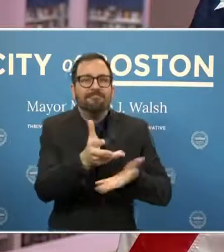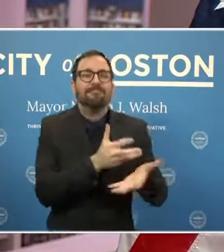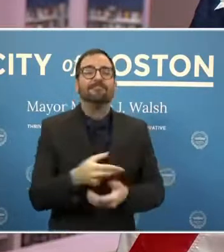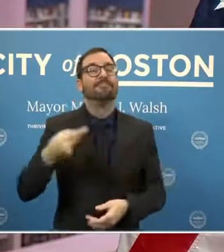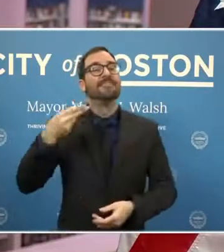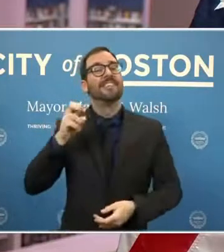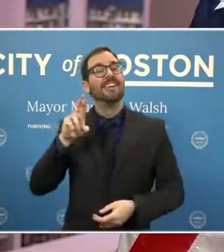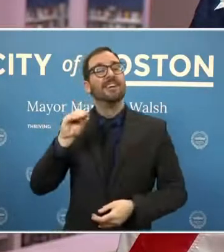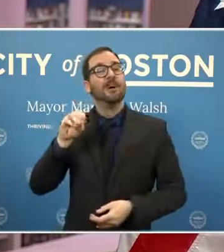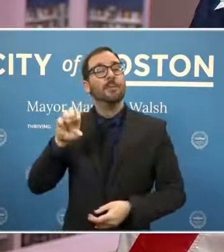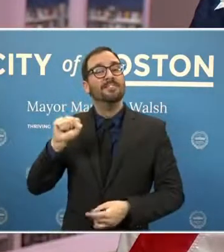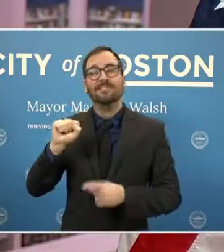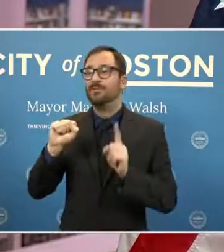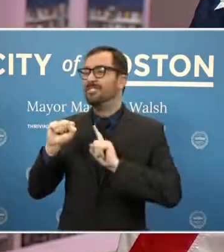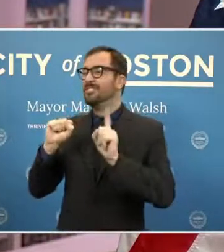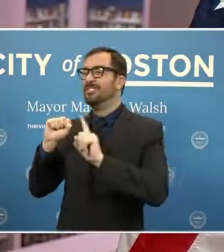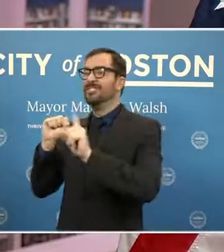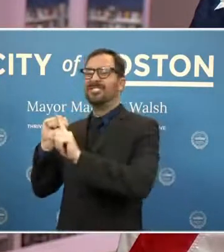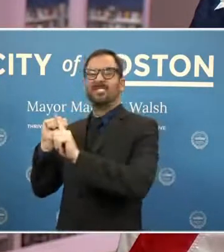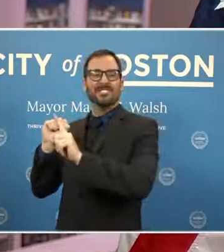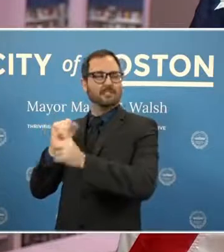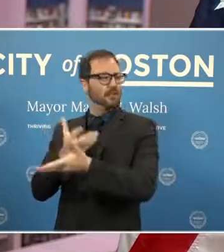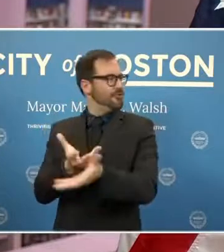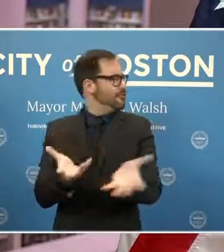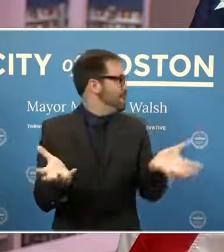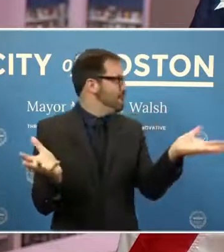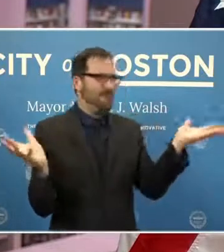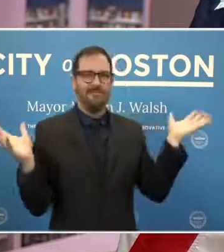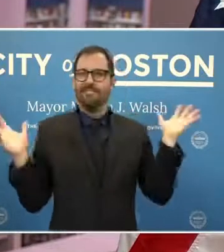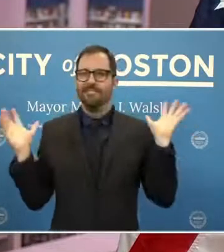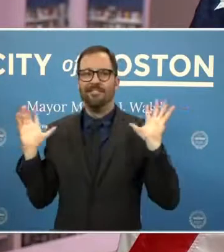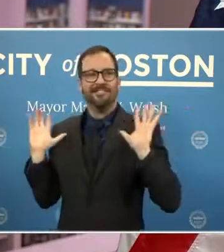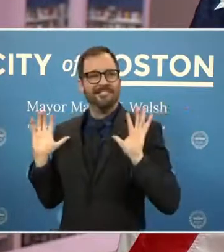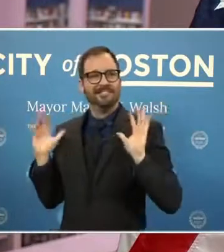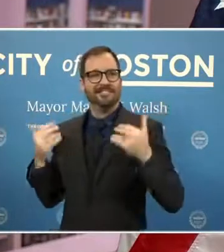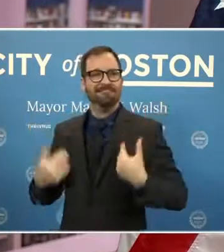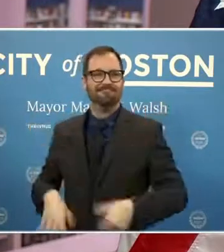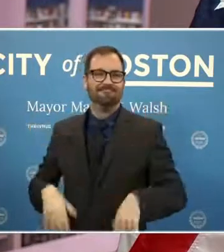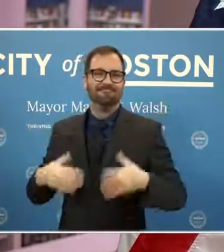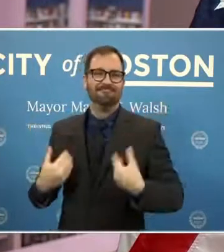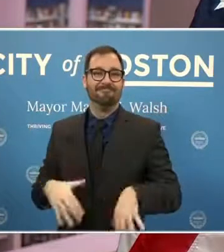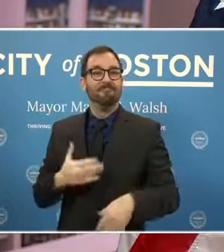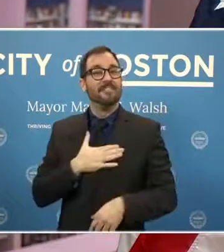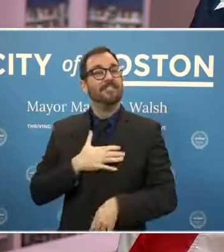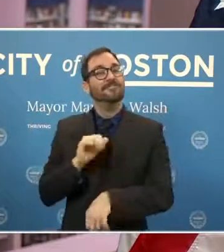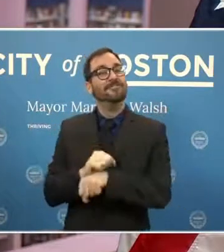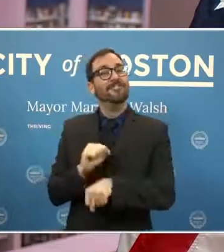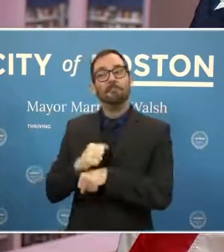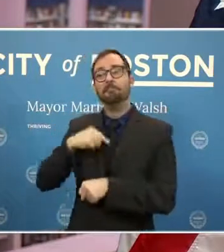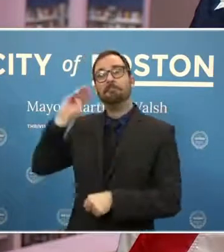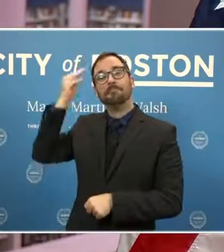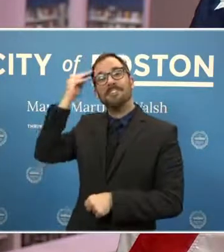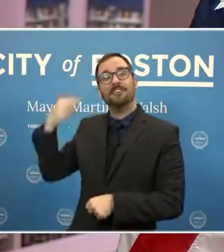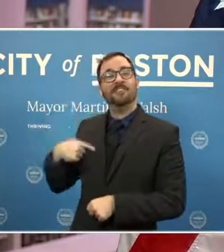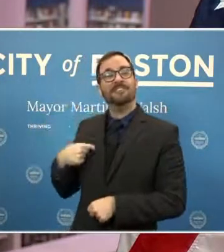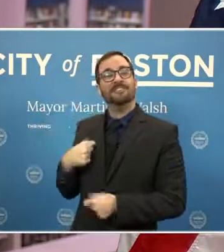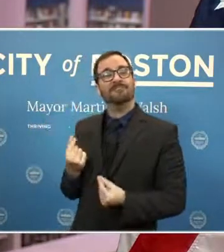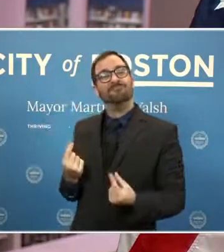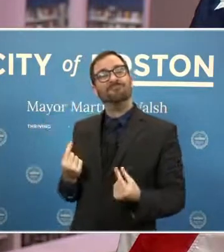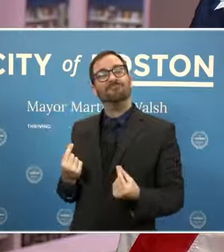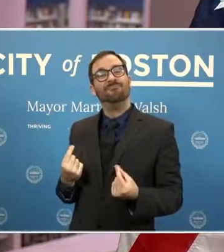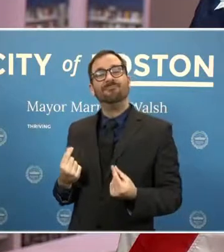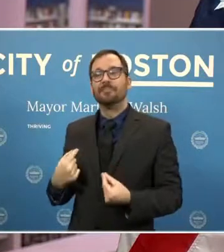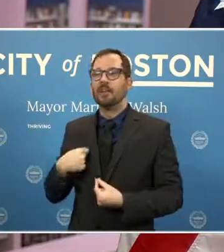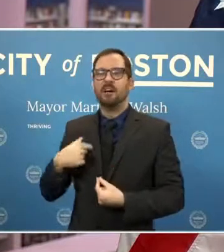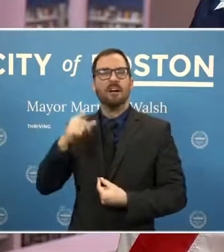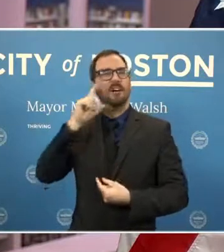As mayor, I made decisions I thought I'd never have to make, to close schools, pause construction, turn our convention